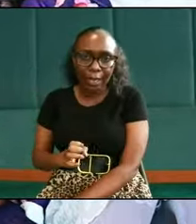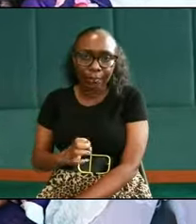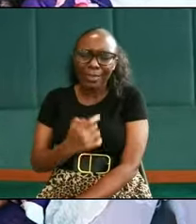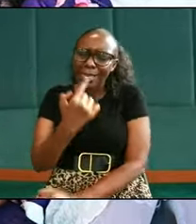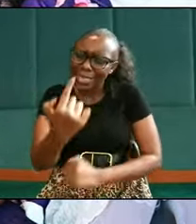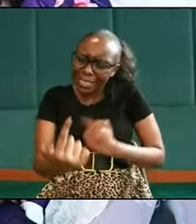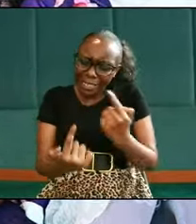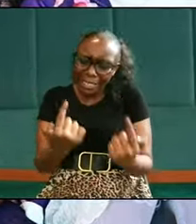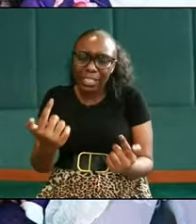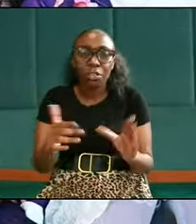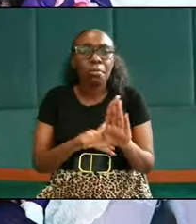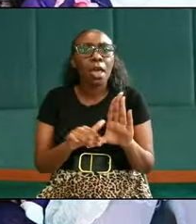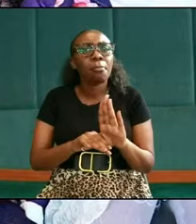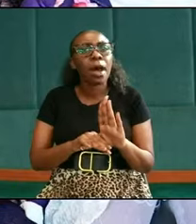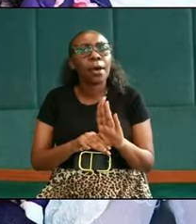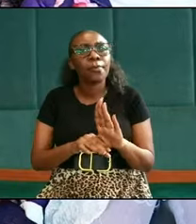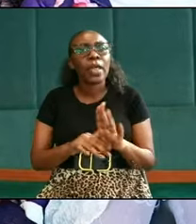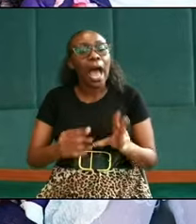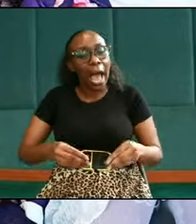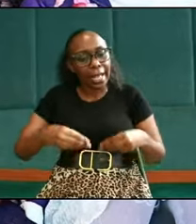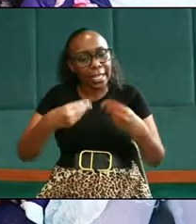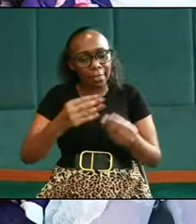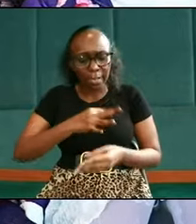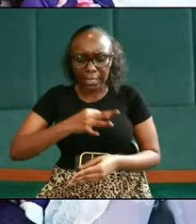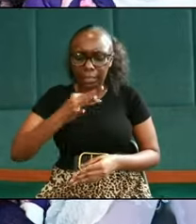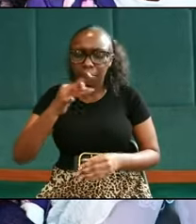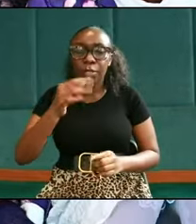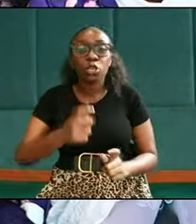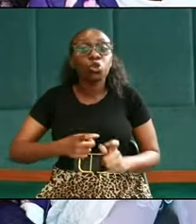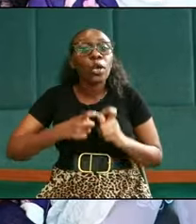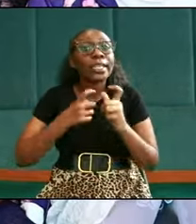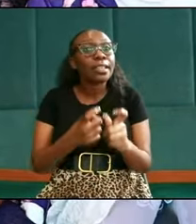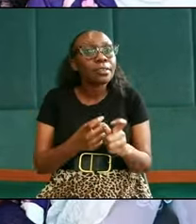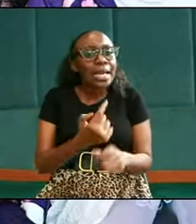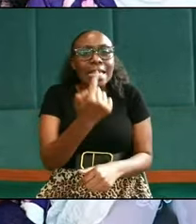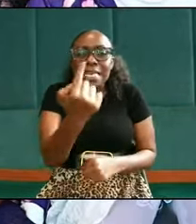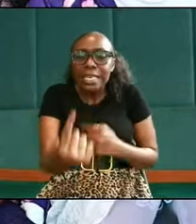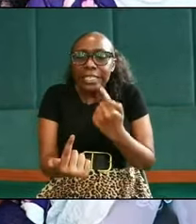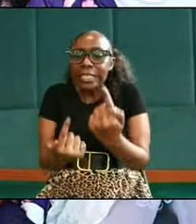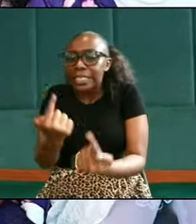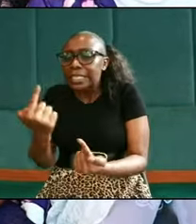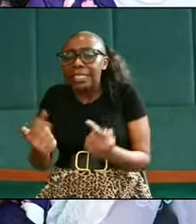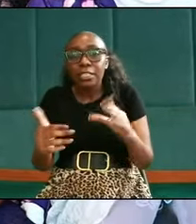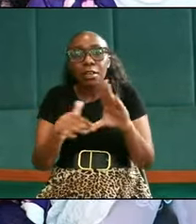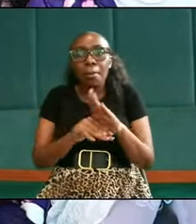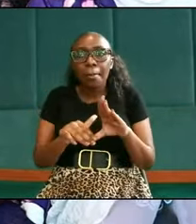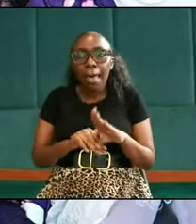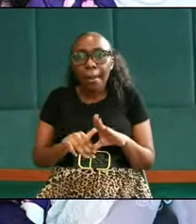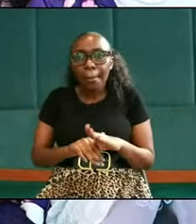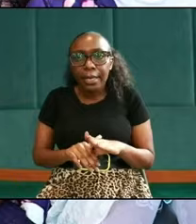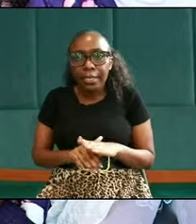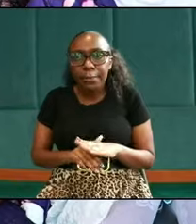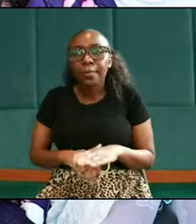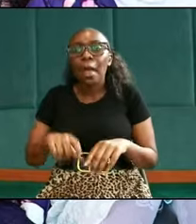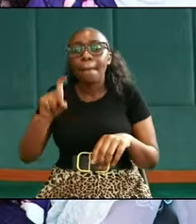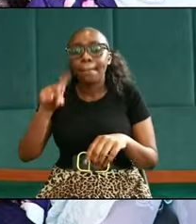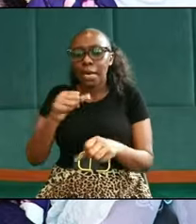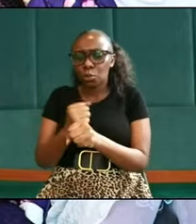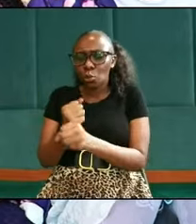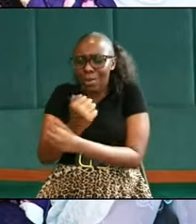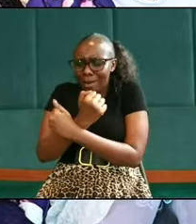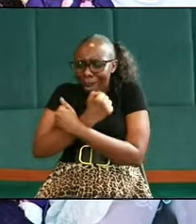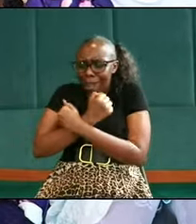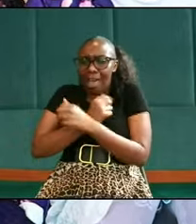else, of all age, the spiritual gifts that each member is to employ in loving ministry for